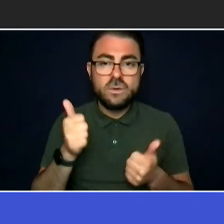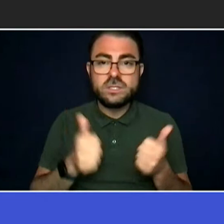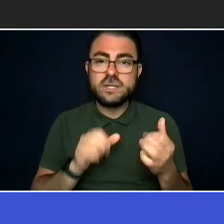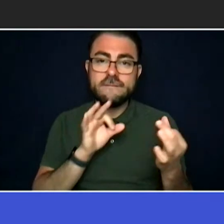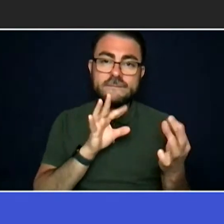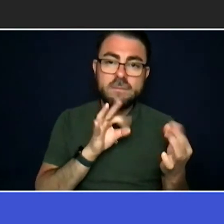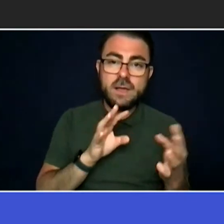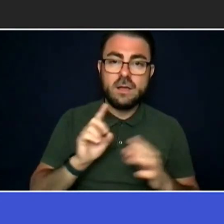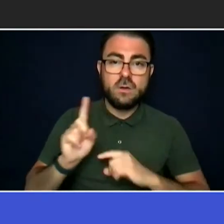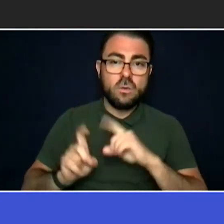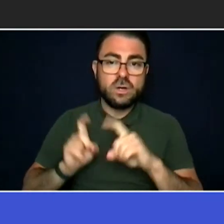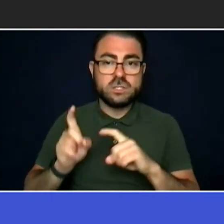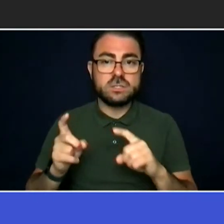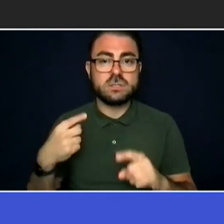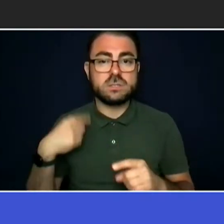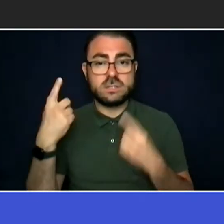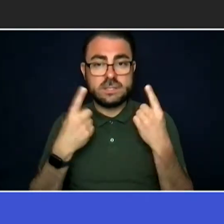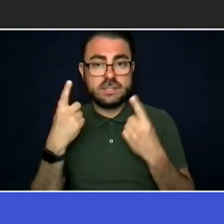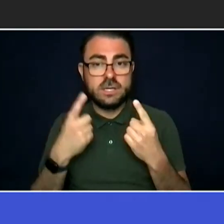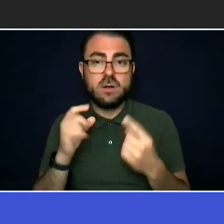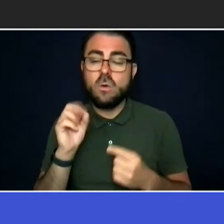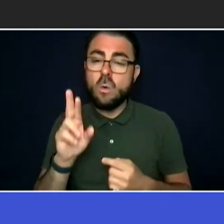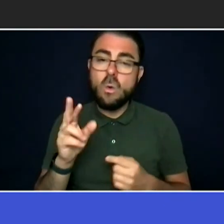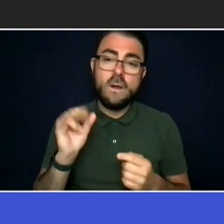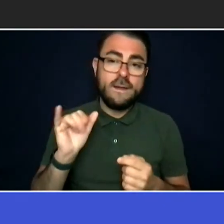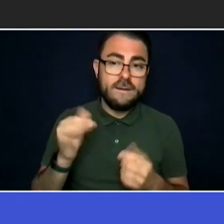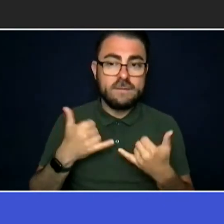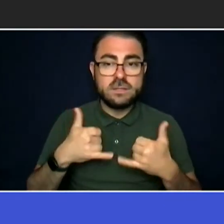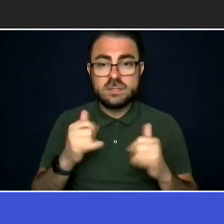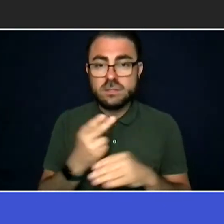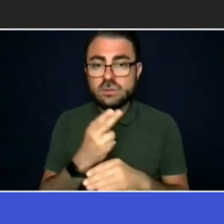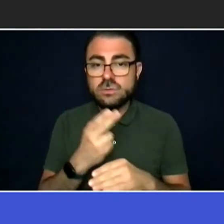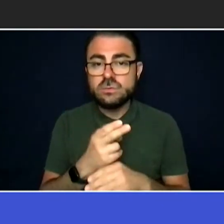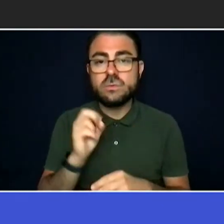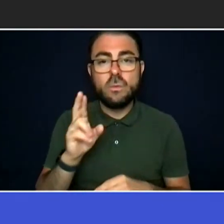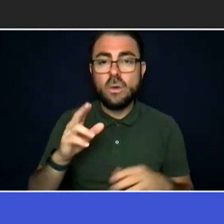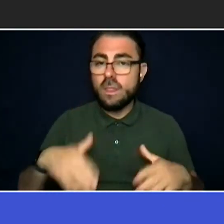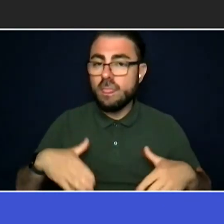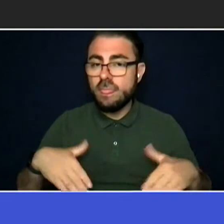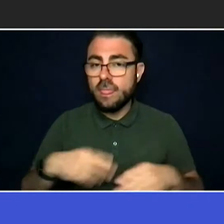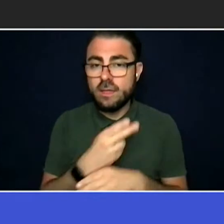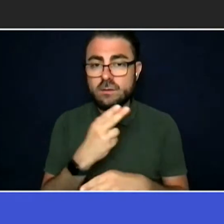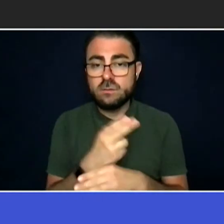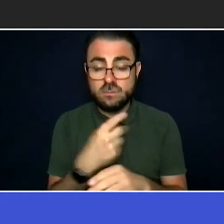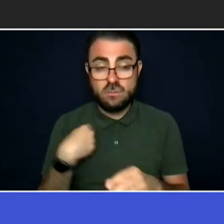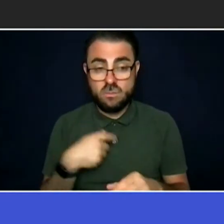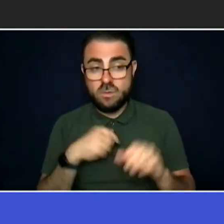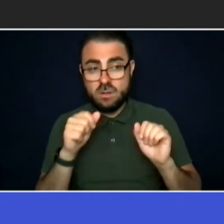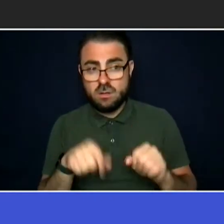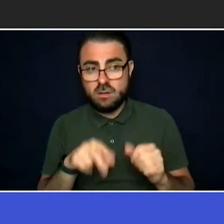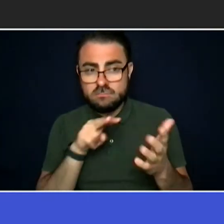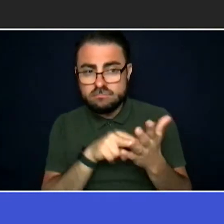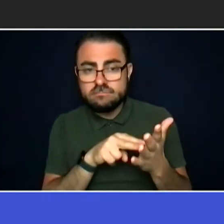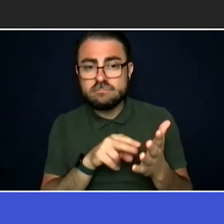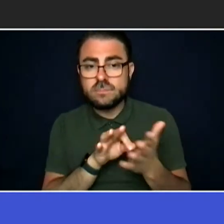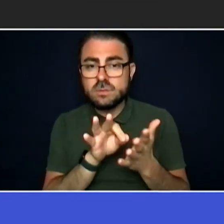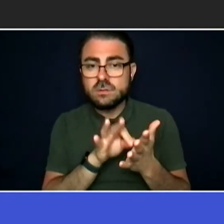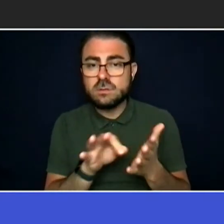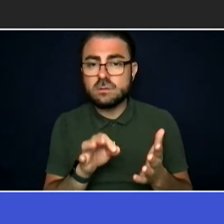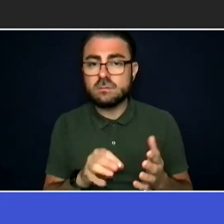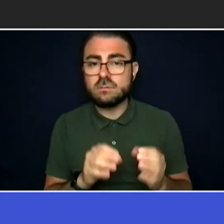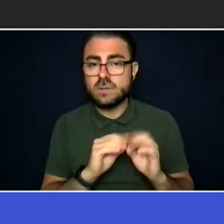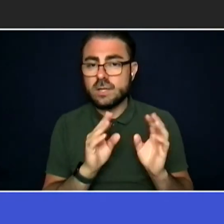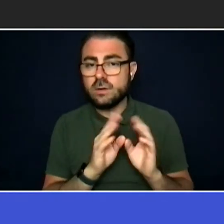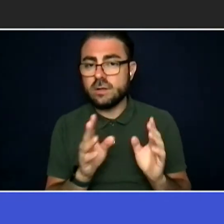actually going to still be used. So if there's like a way to track that, if I could get some more clarity there, that'd be